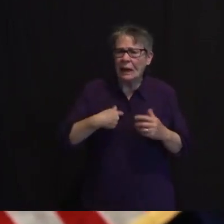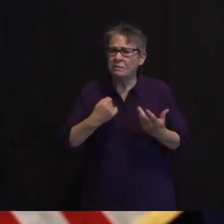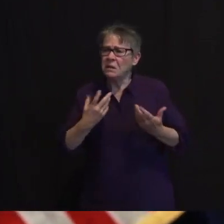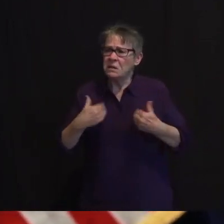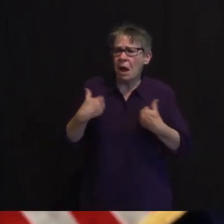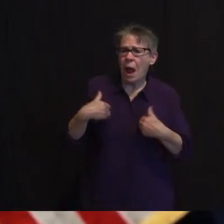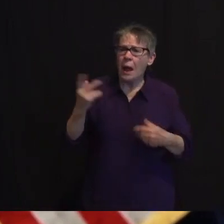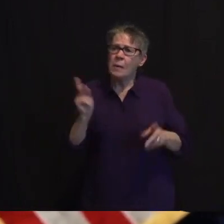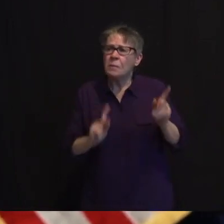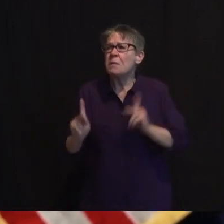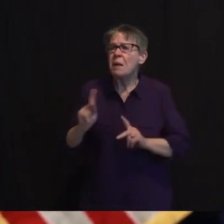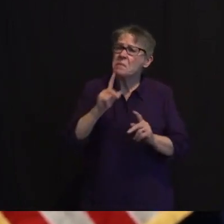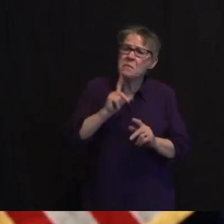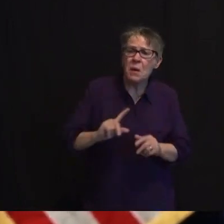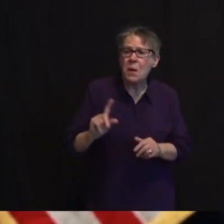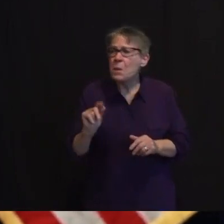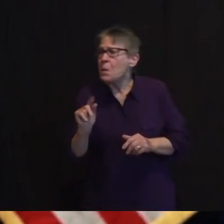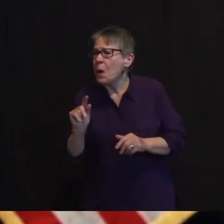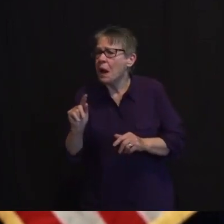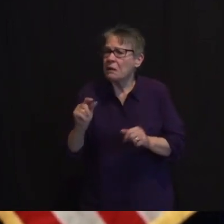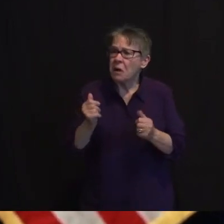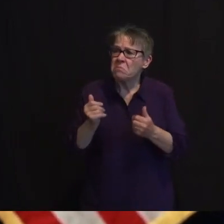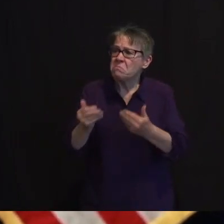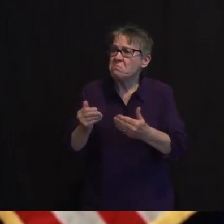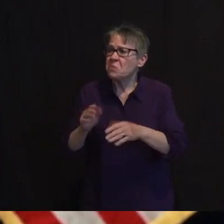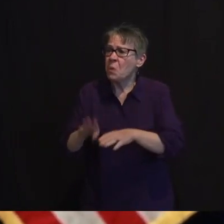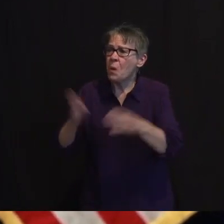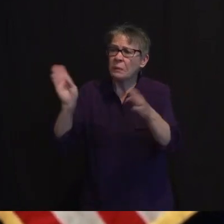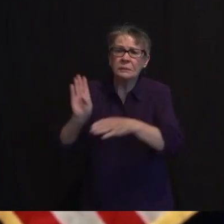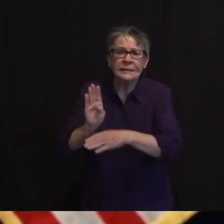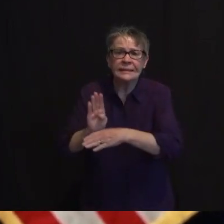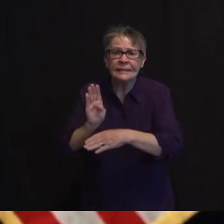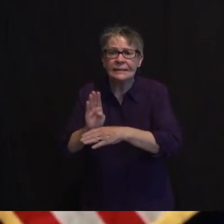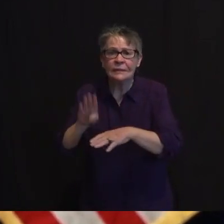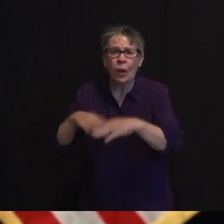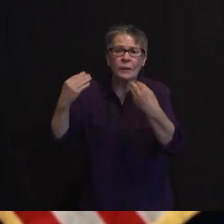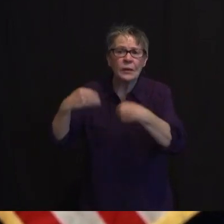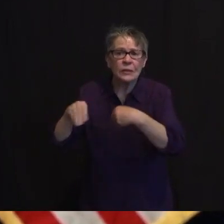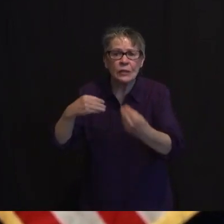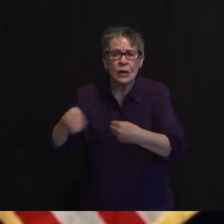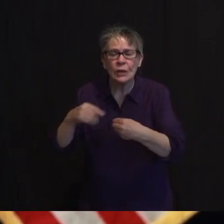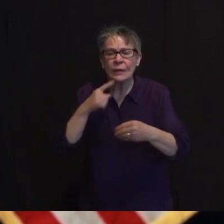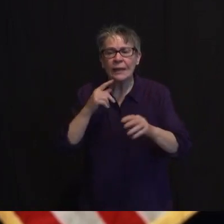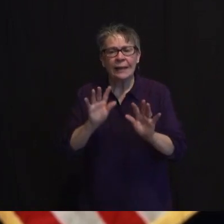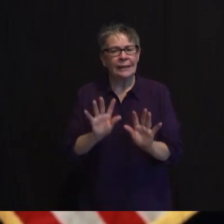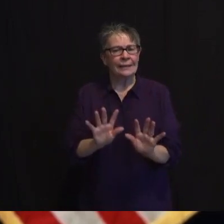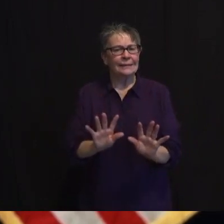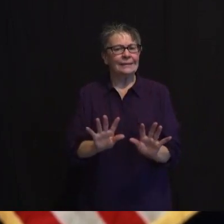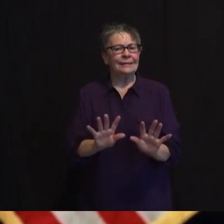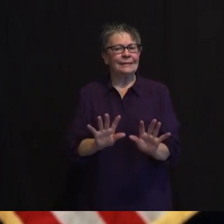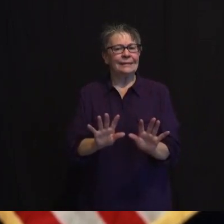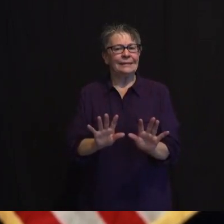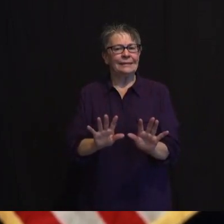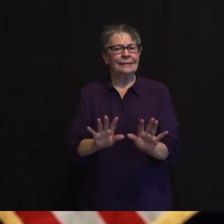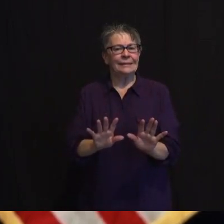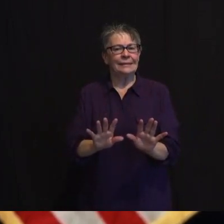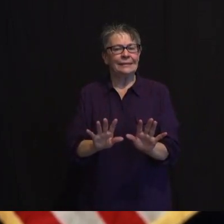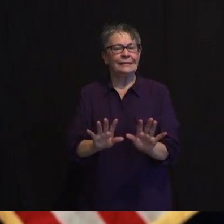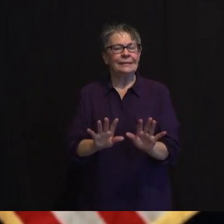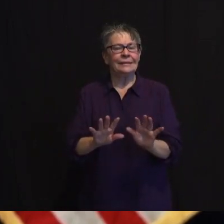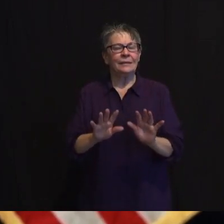be asymptomatic, who is inadvertently passing that on to someone who's more vulnerable. But I think we've said before,